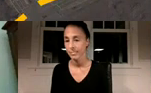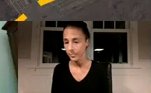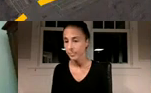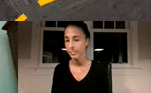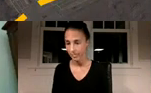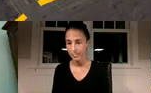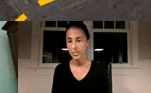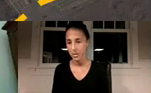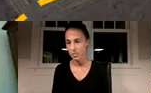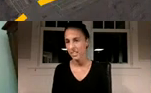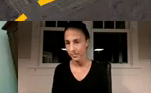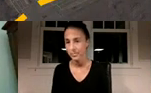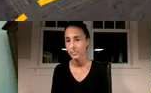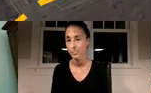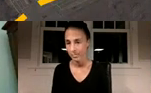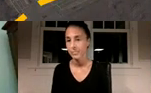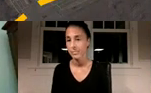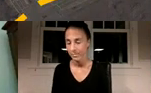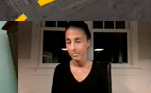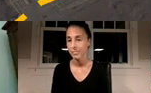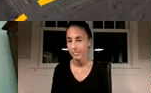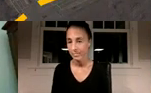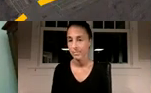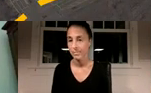would normally come into play